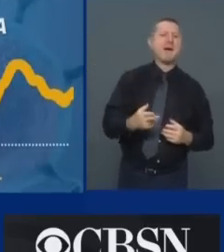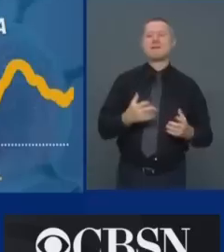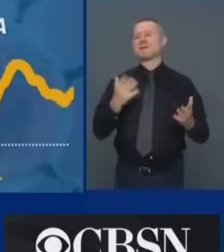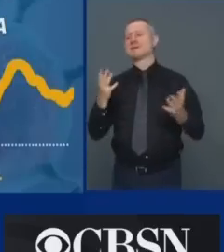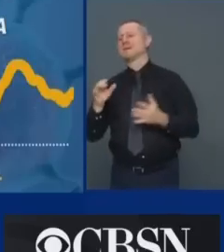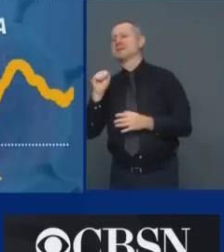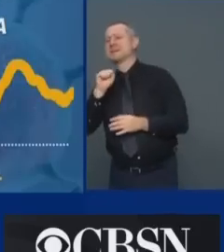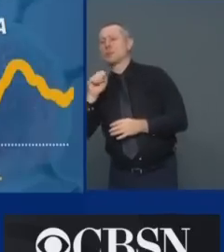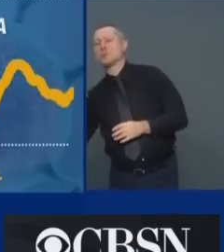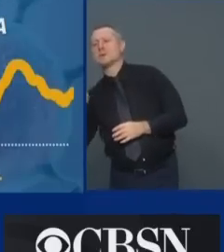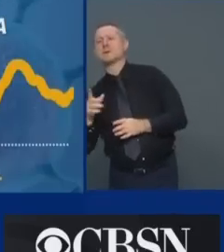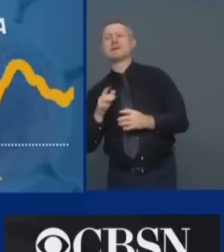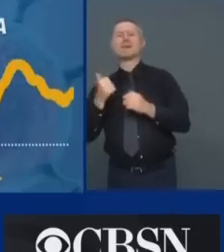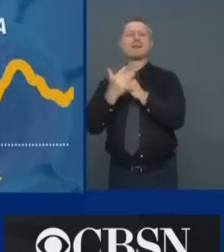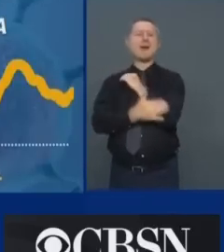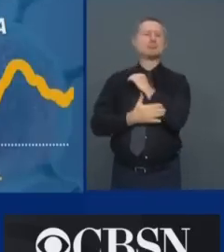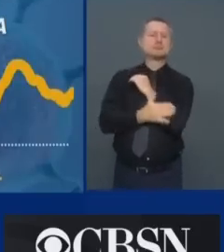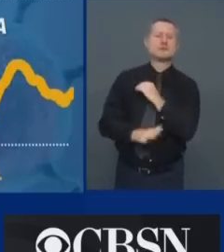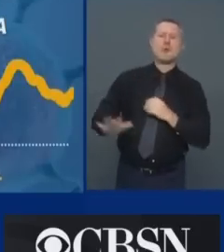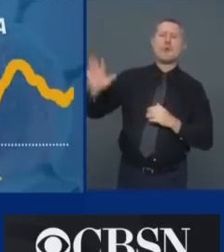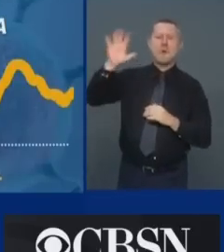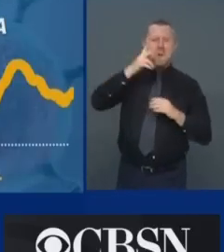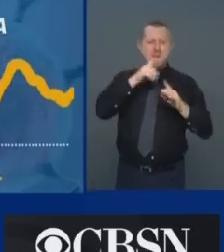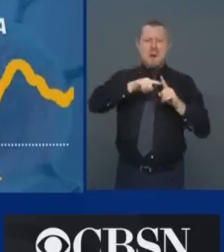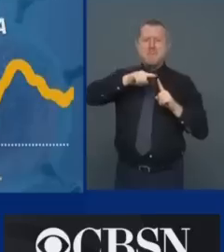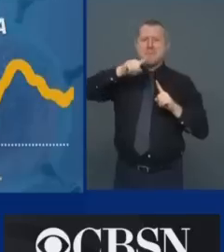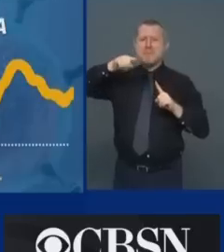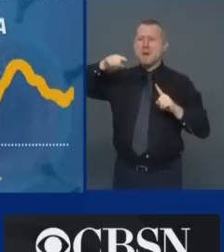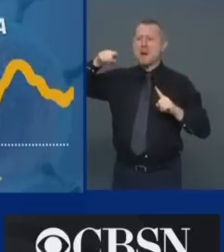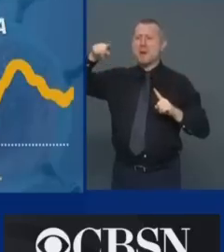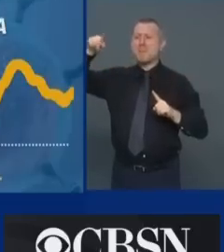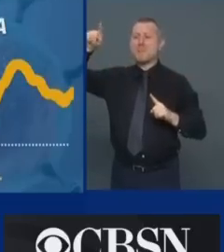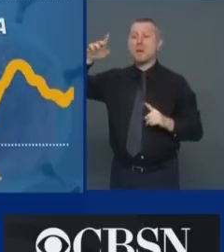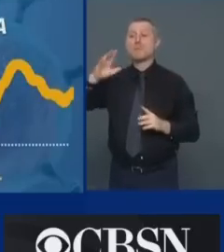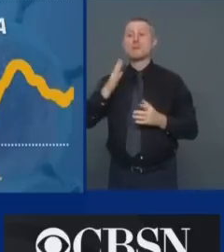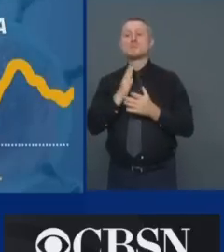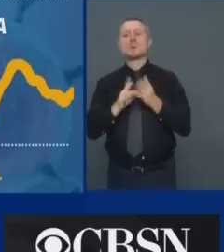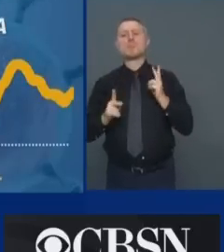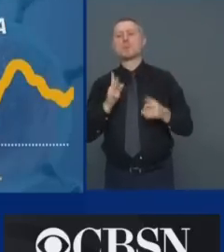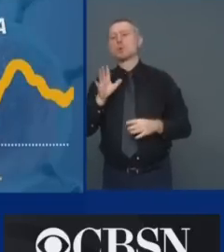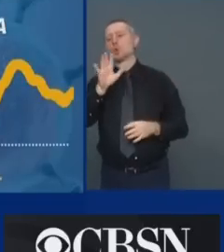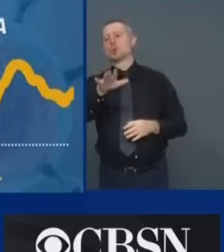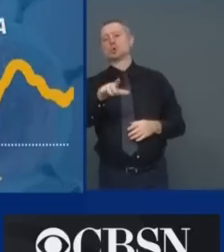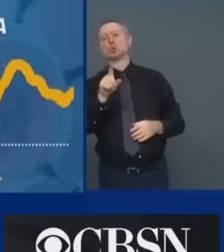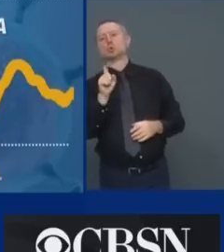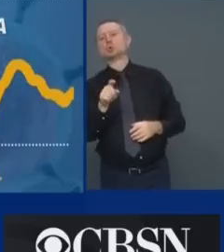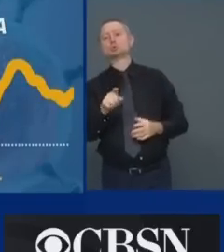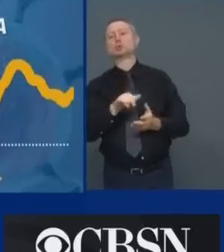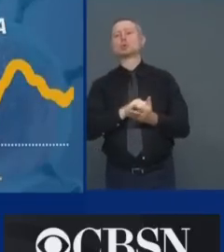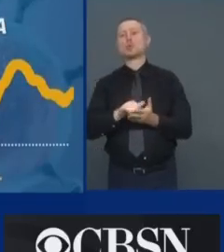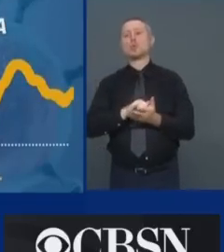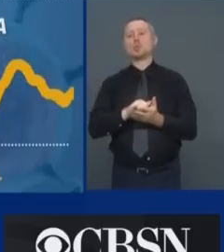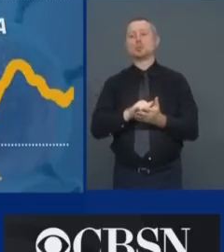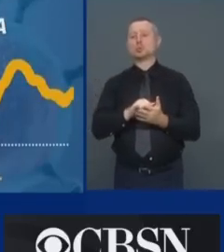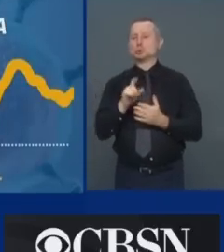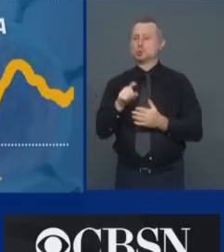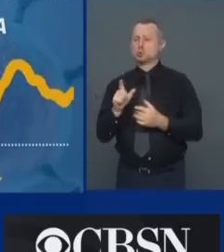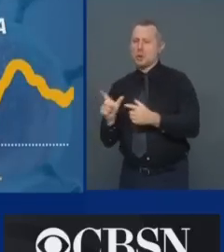up. Well, we should be hermetically sealed from the rest of the nation. We have a quarantine